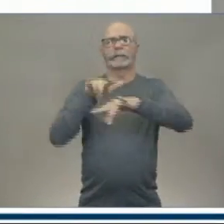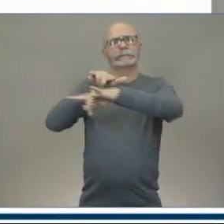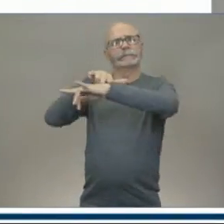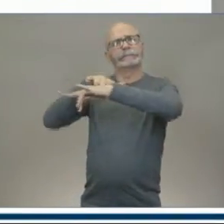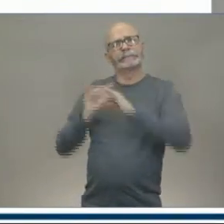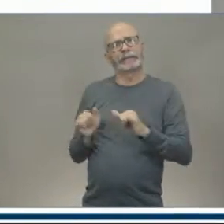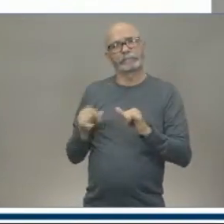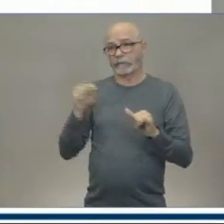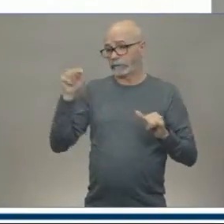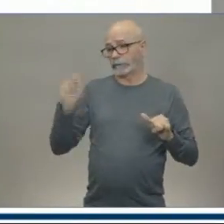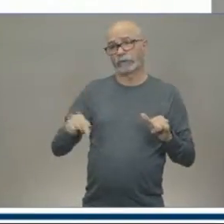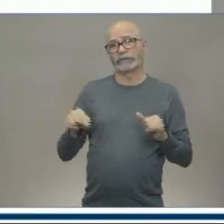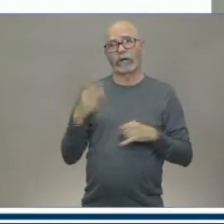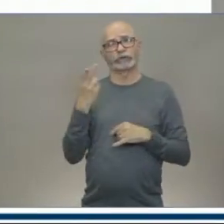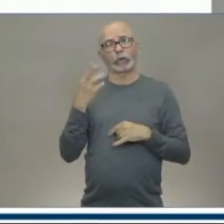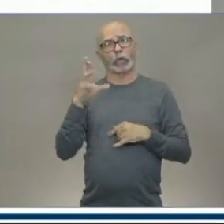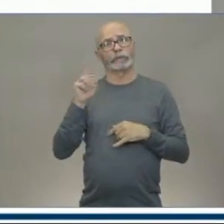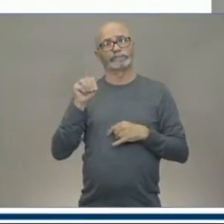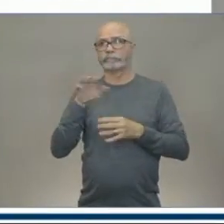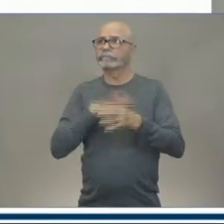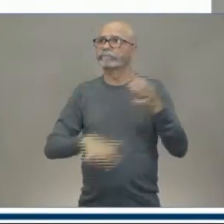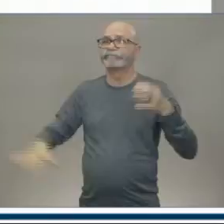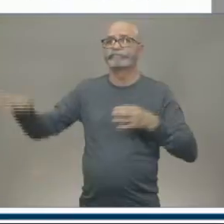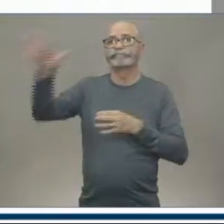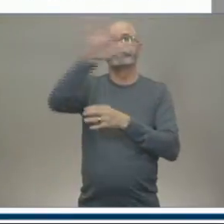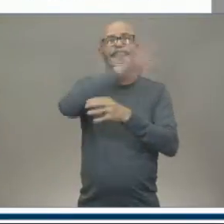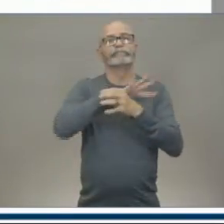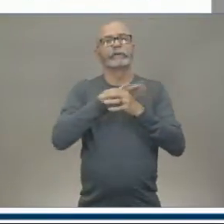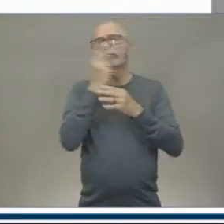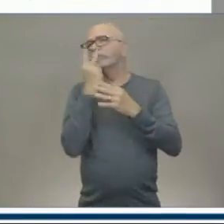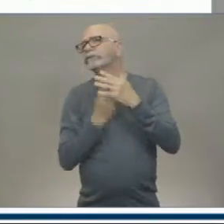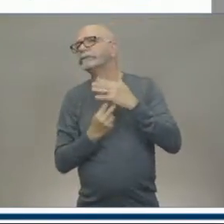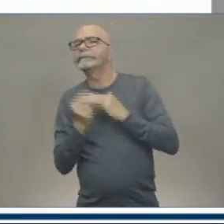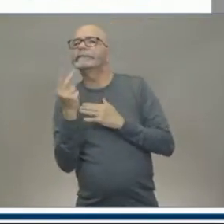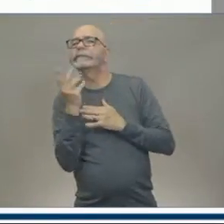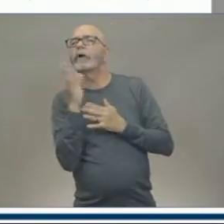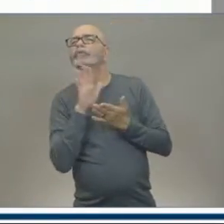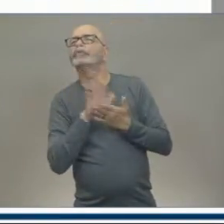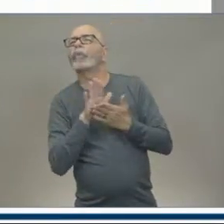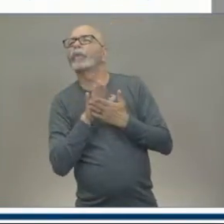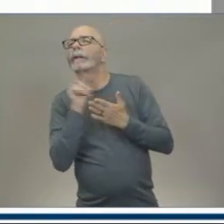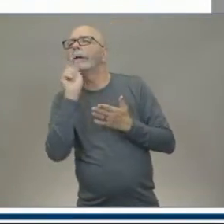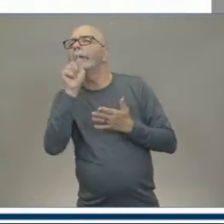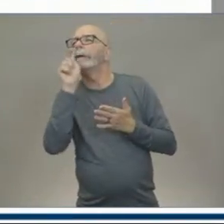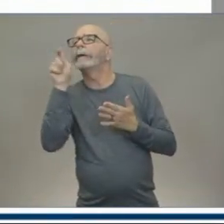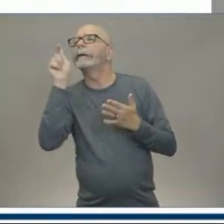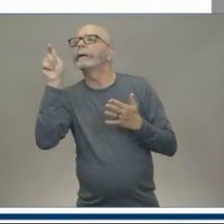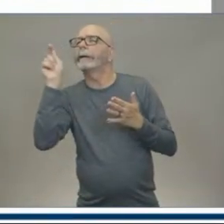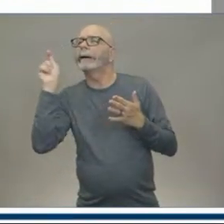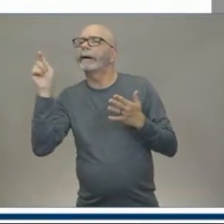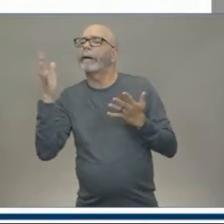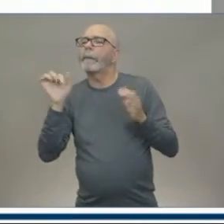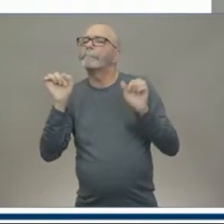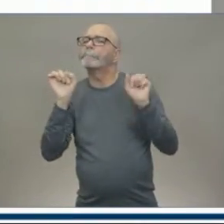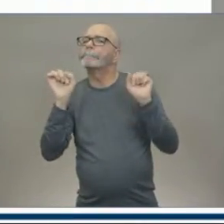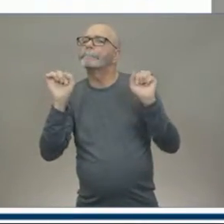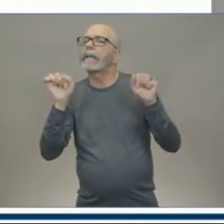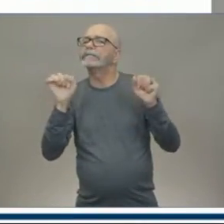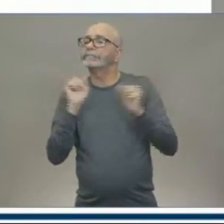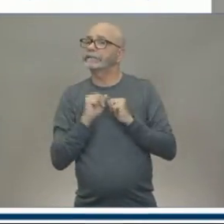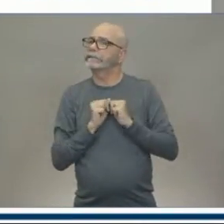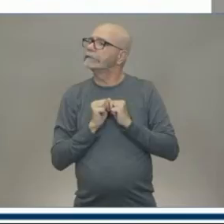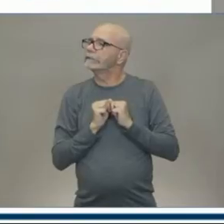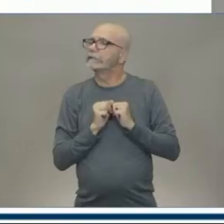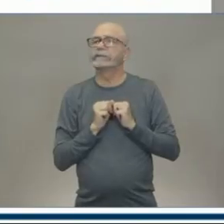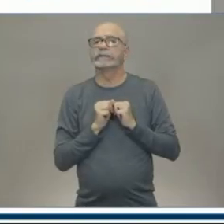we may be in the days ahead with other schools that we can't rule out. That, you know, the schools are a